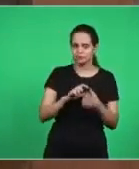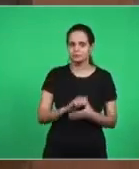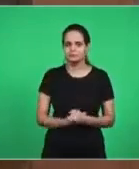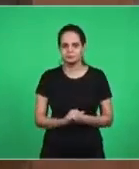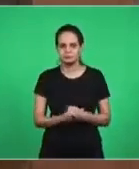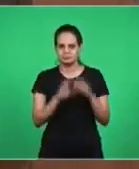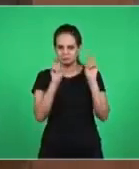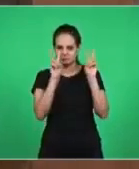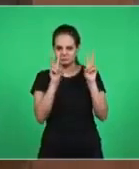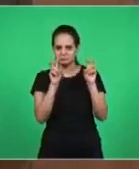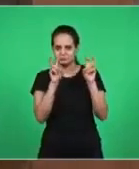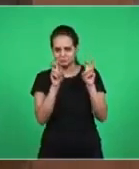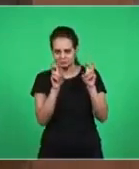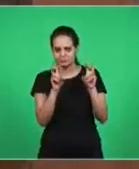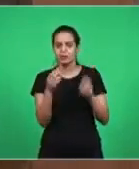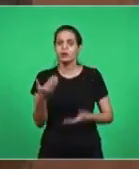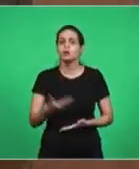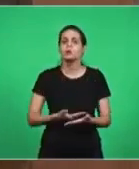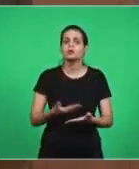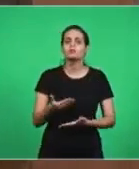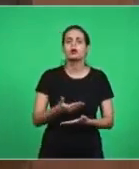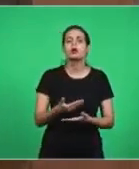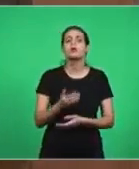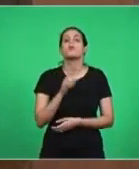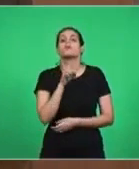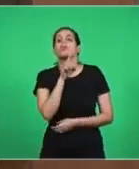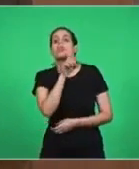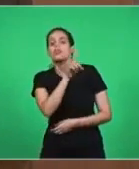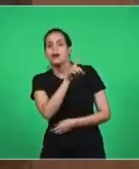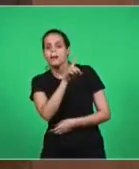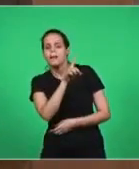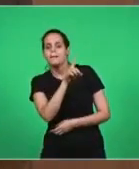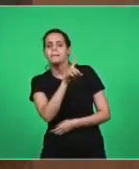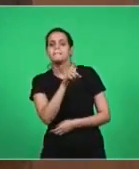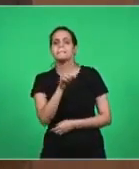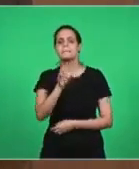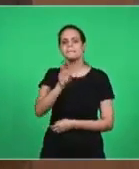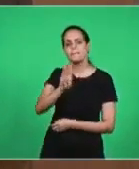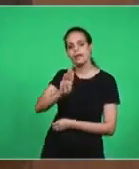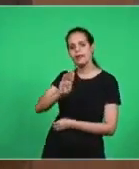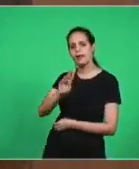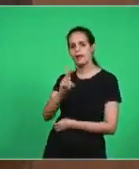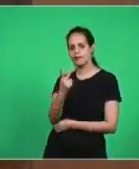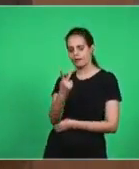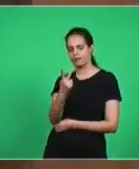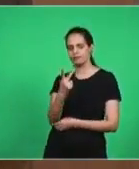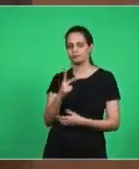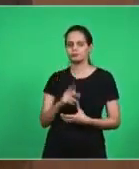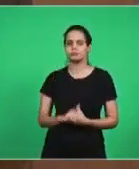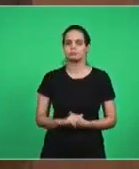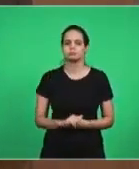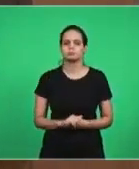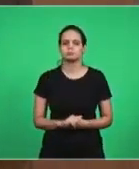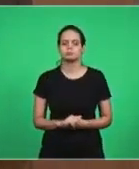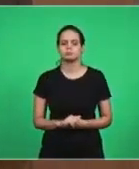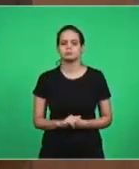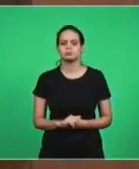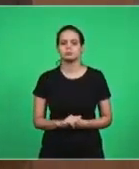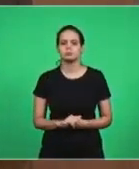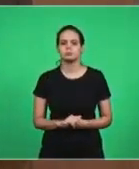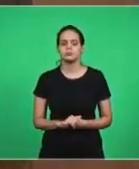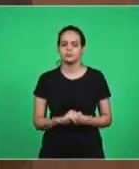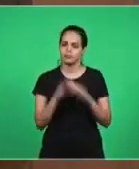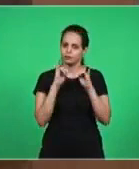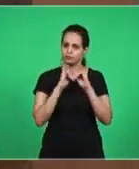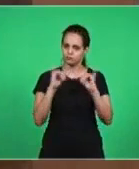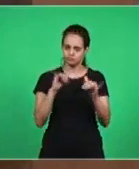Brother David from Belo Horizonte. It is interesting that he's from the Church of Pires. He says the following.